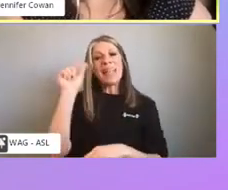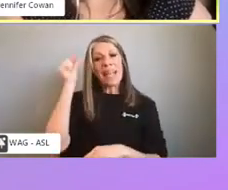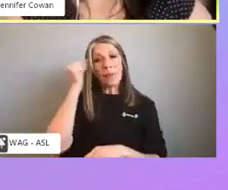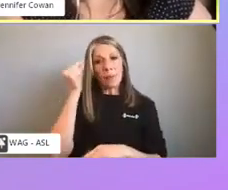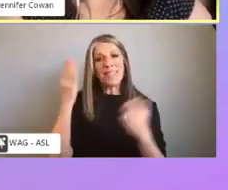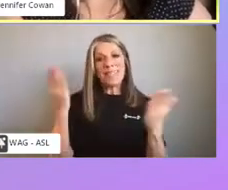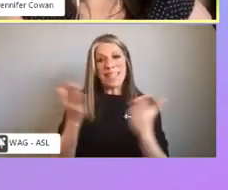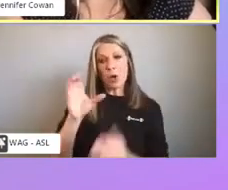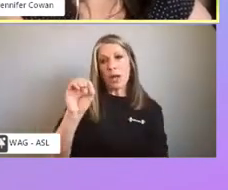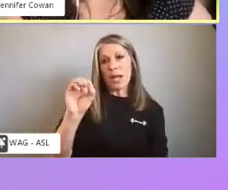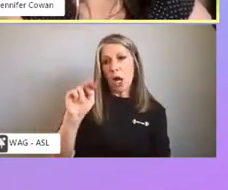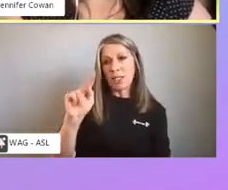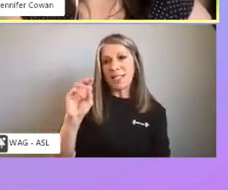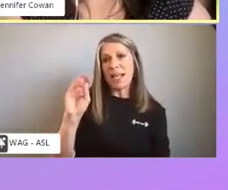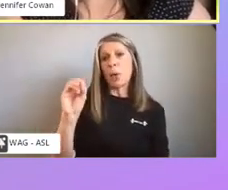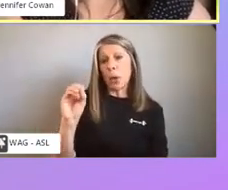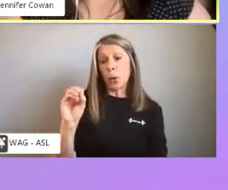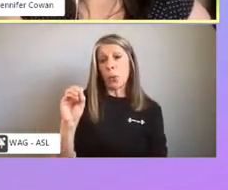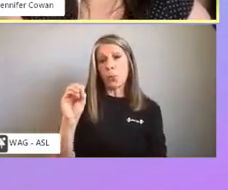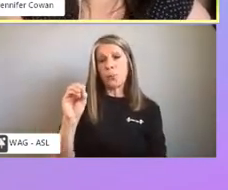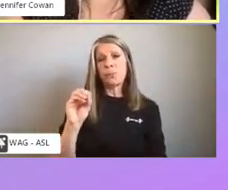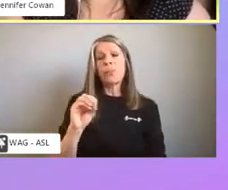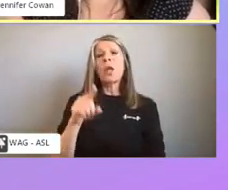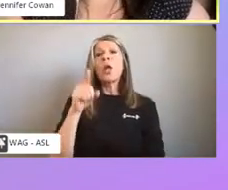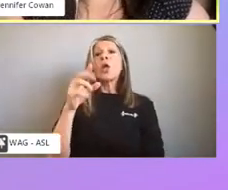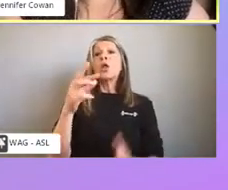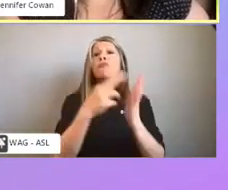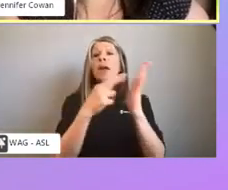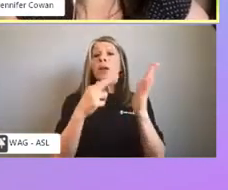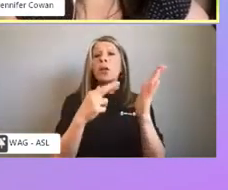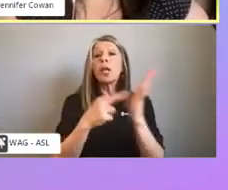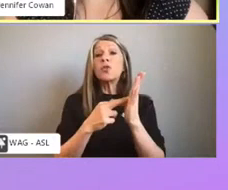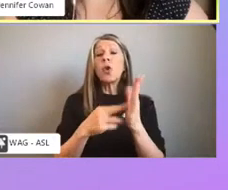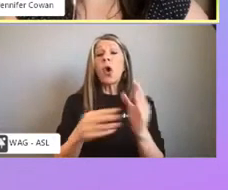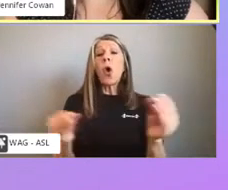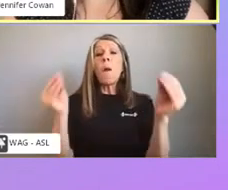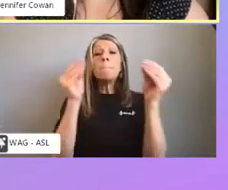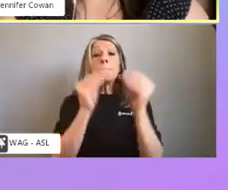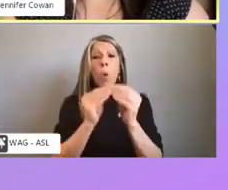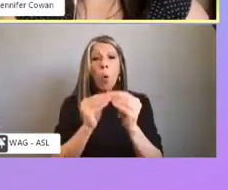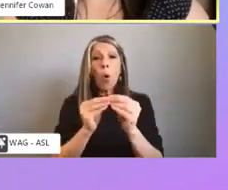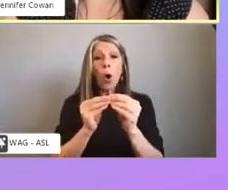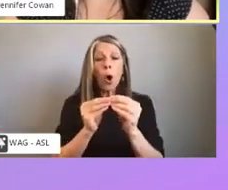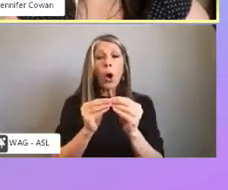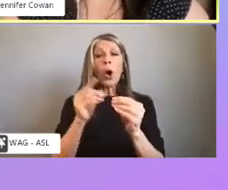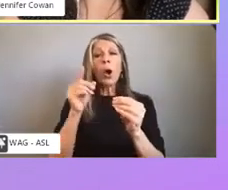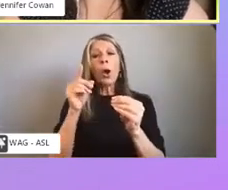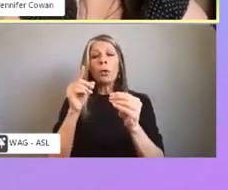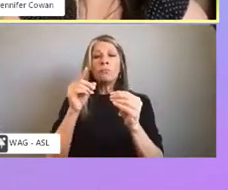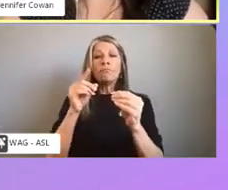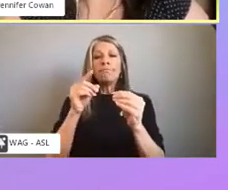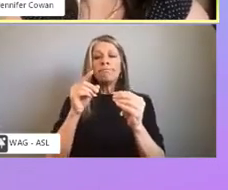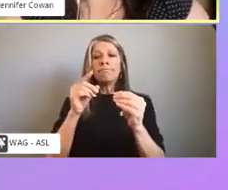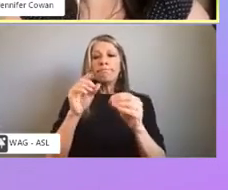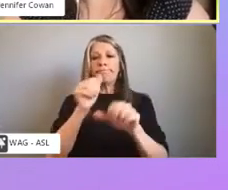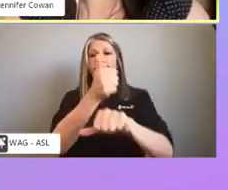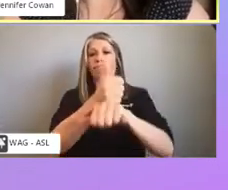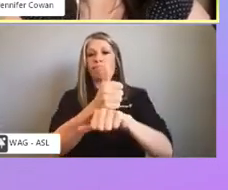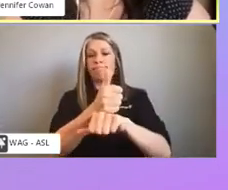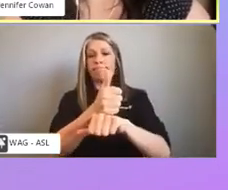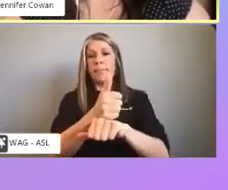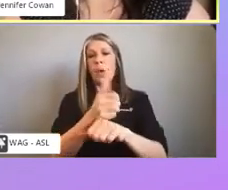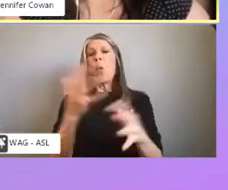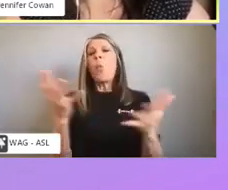Ontario. And the Ontario regulations are much more prescriptive, thus limiting what it is